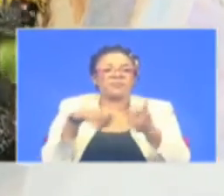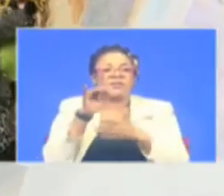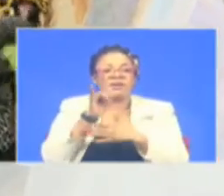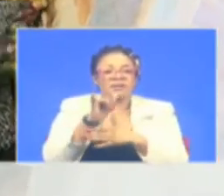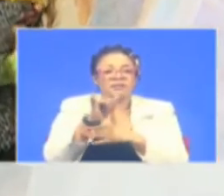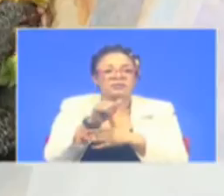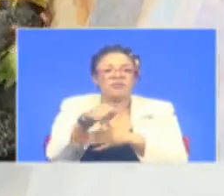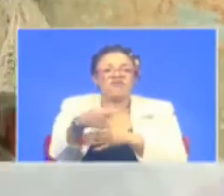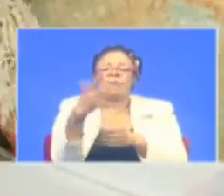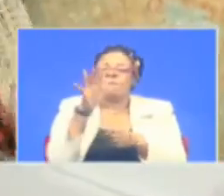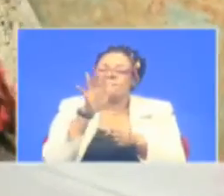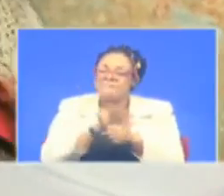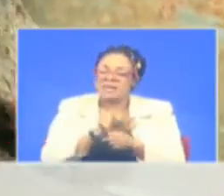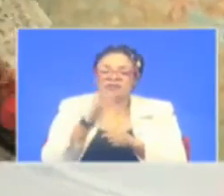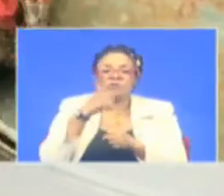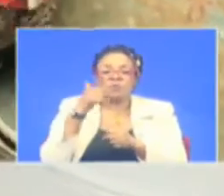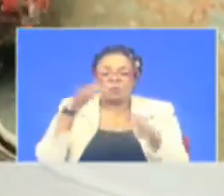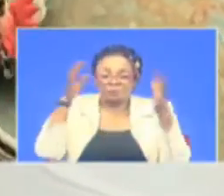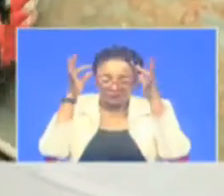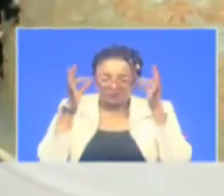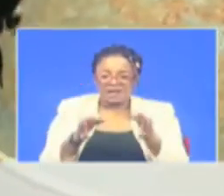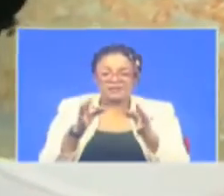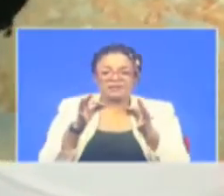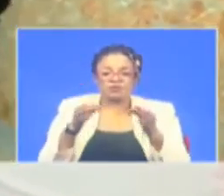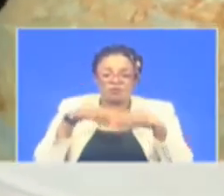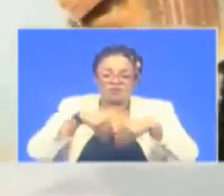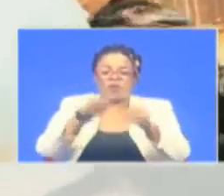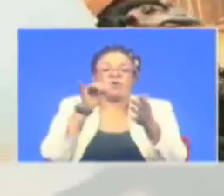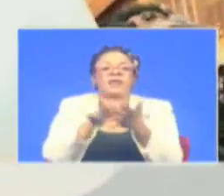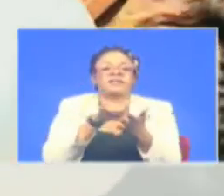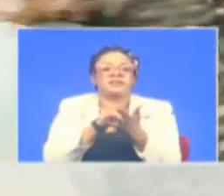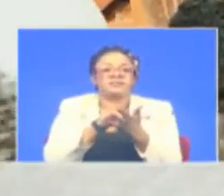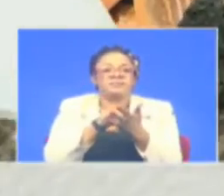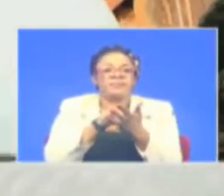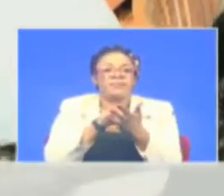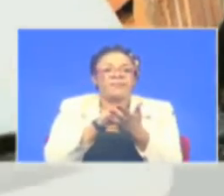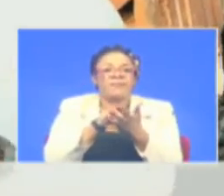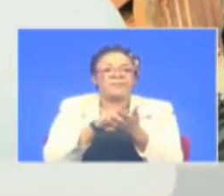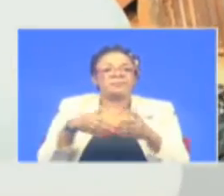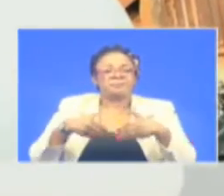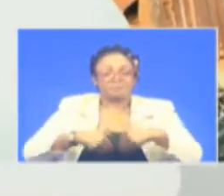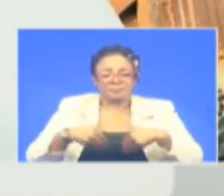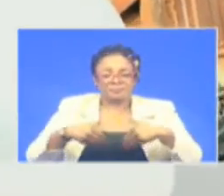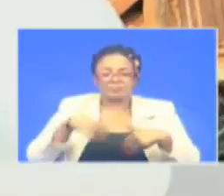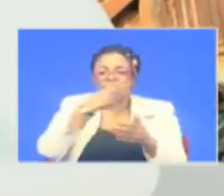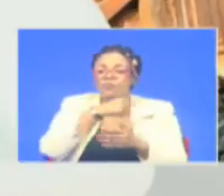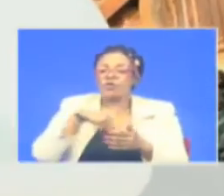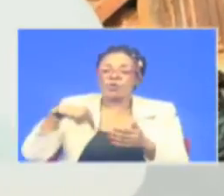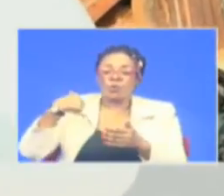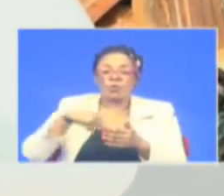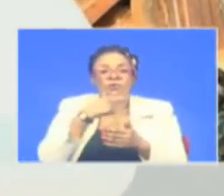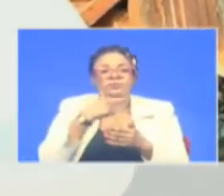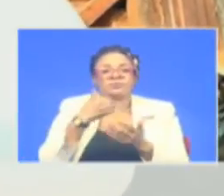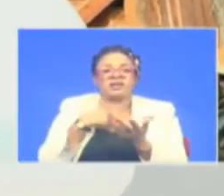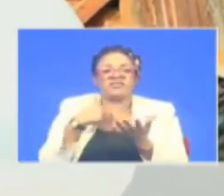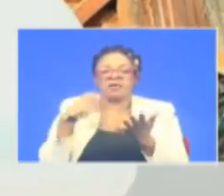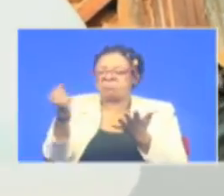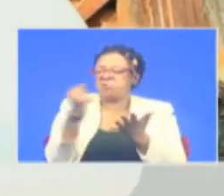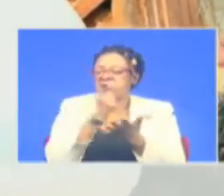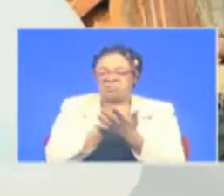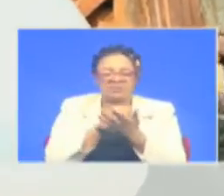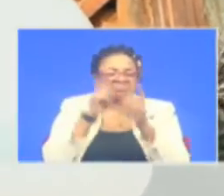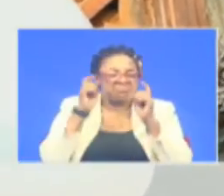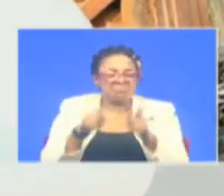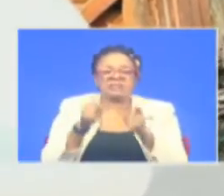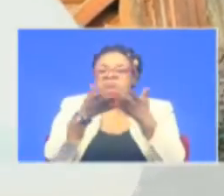many who opted to take the unconventional route. The youth at Githunguri sub-county are proving that employment doesn't always have to come